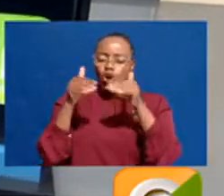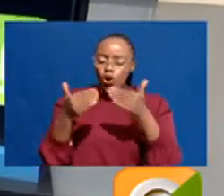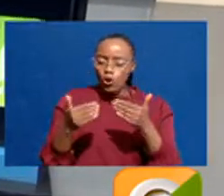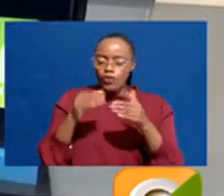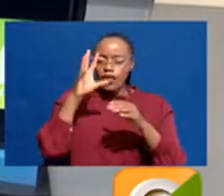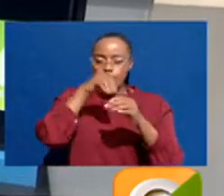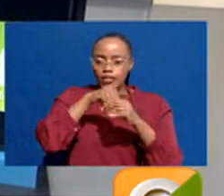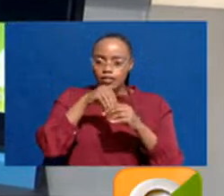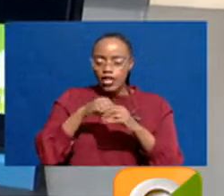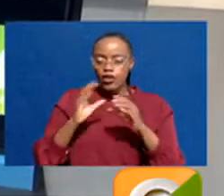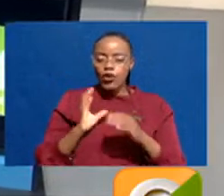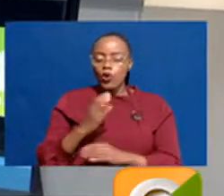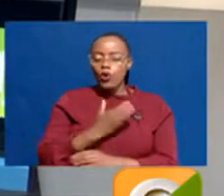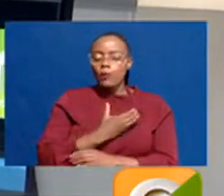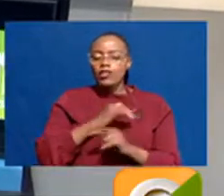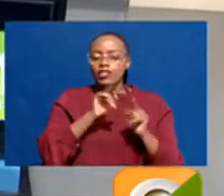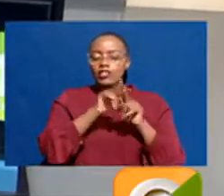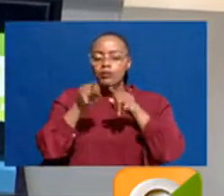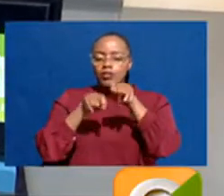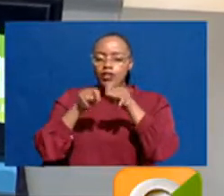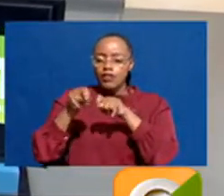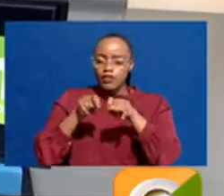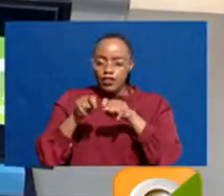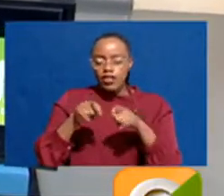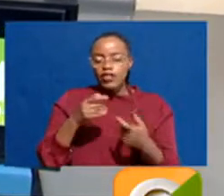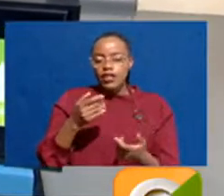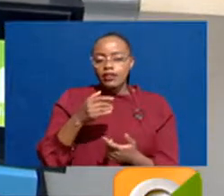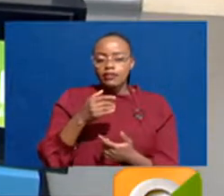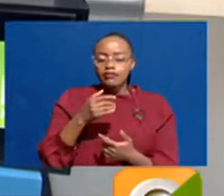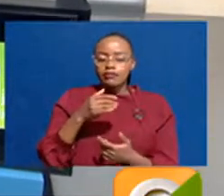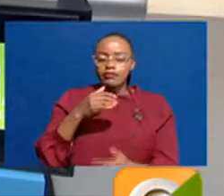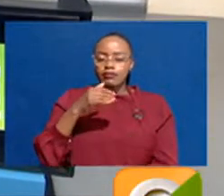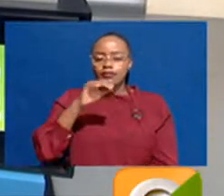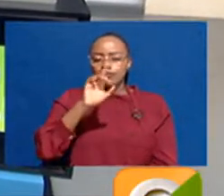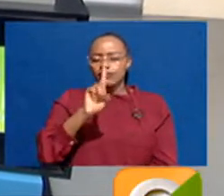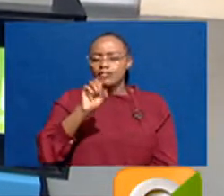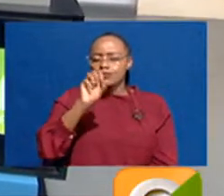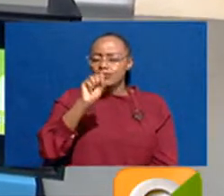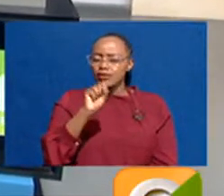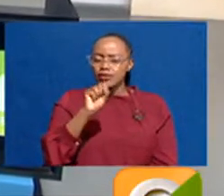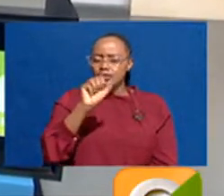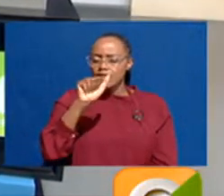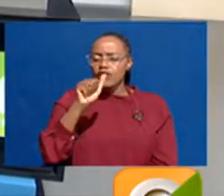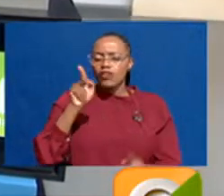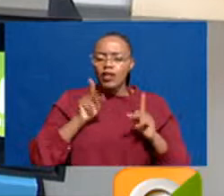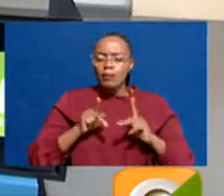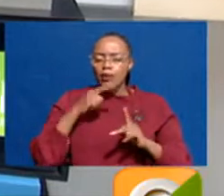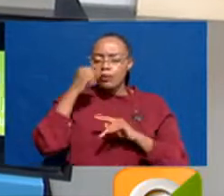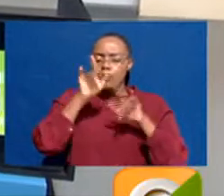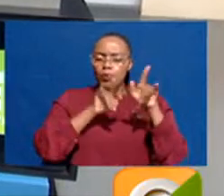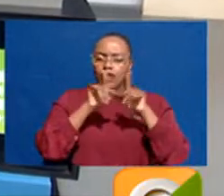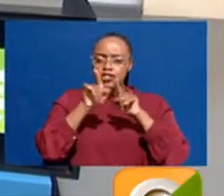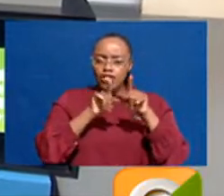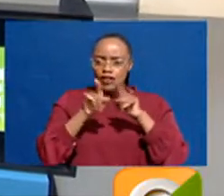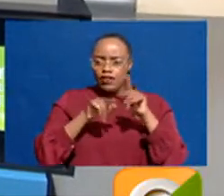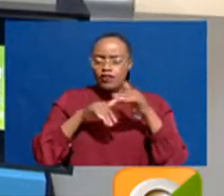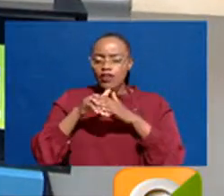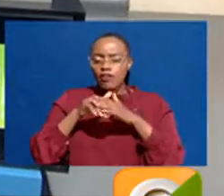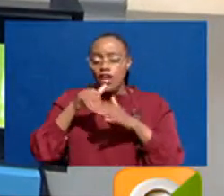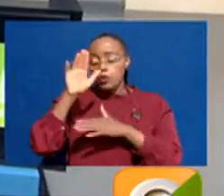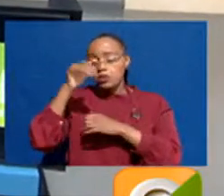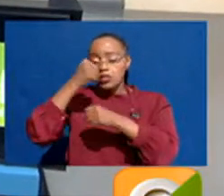of course, rationalizing the DSA that is meant for persons traveling maybe out of